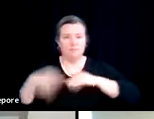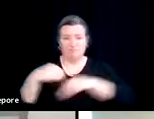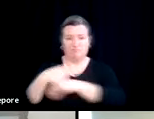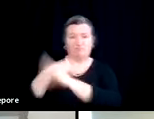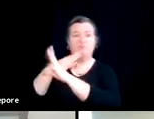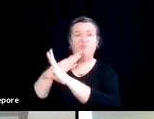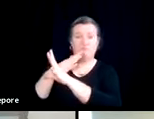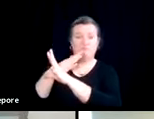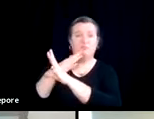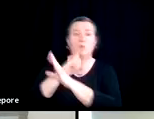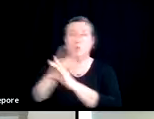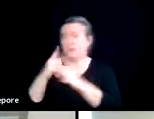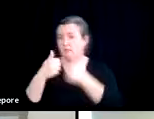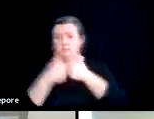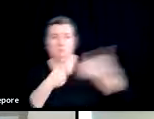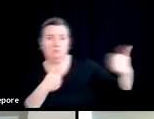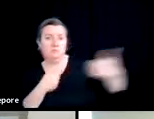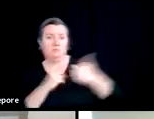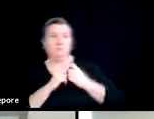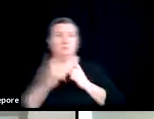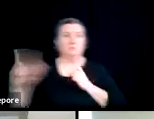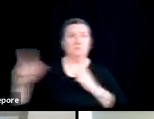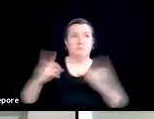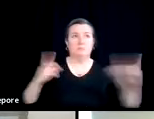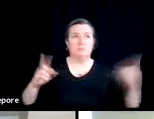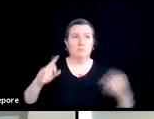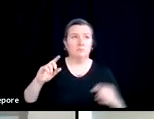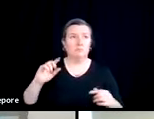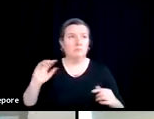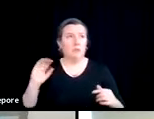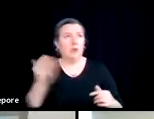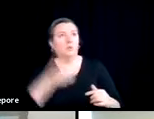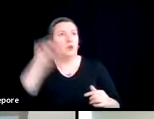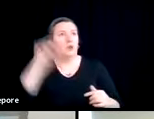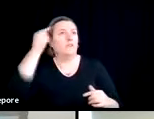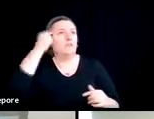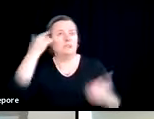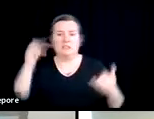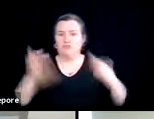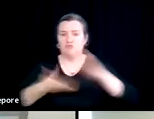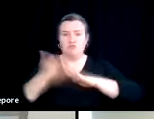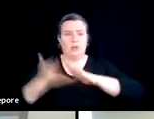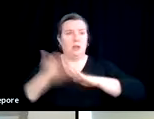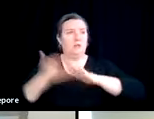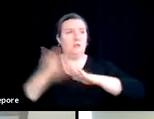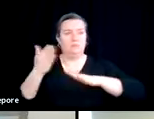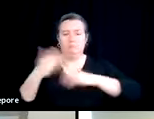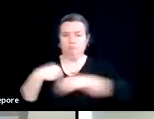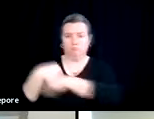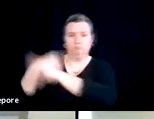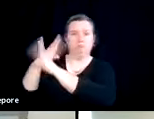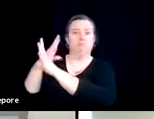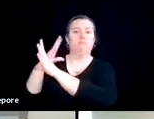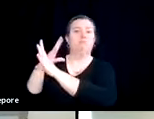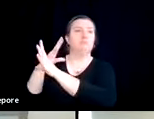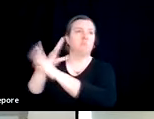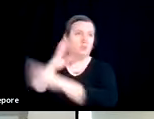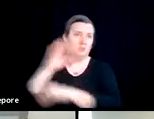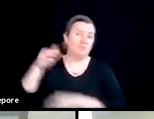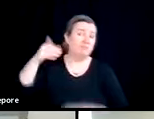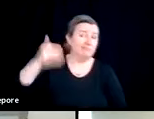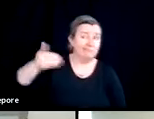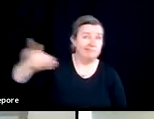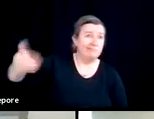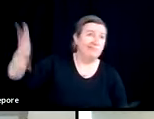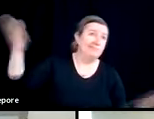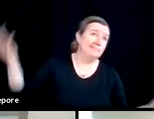government. And so the good news is, as I look over the next number of days, we're able to do this. It's